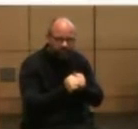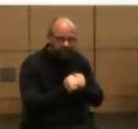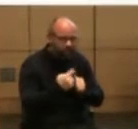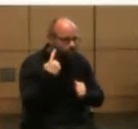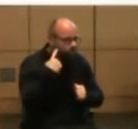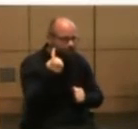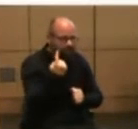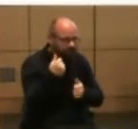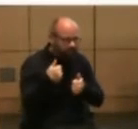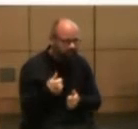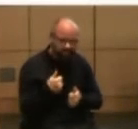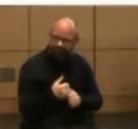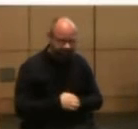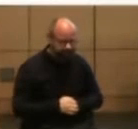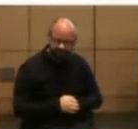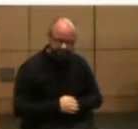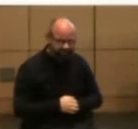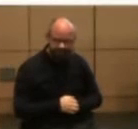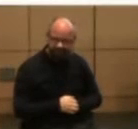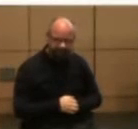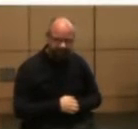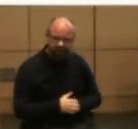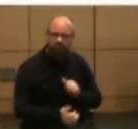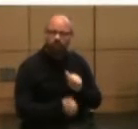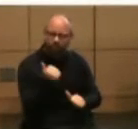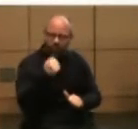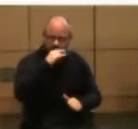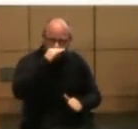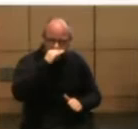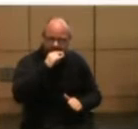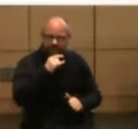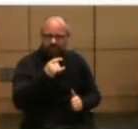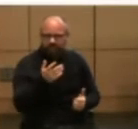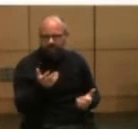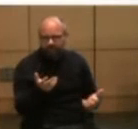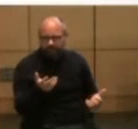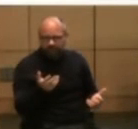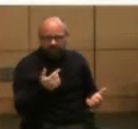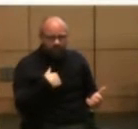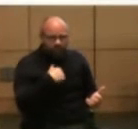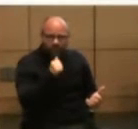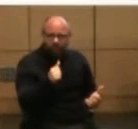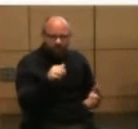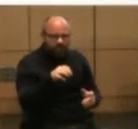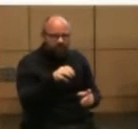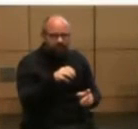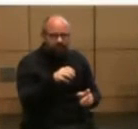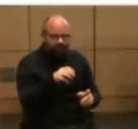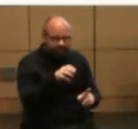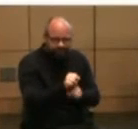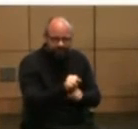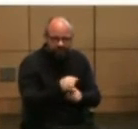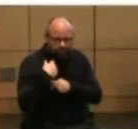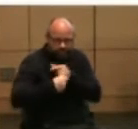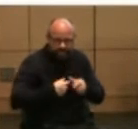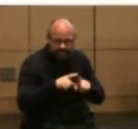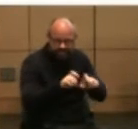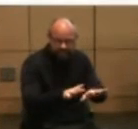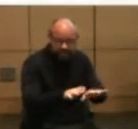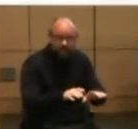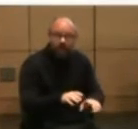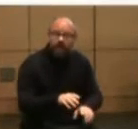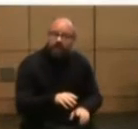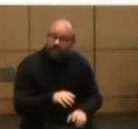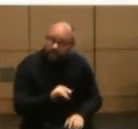and so the vast majority of kids, we're not going to get a genetic test unless we know that there's other family